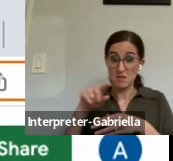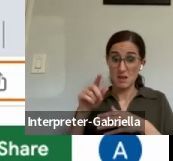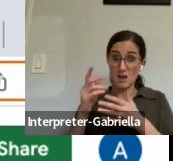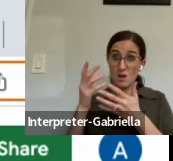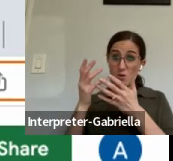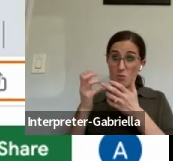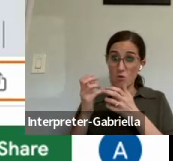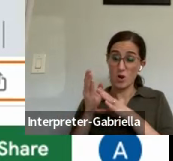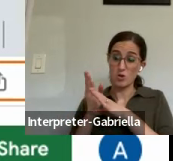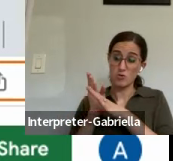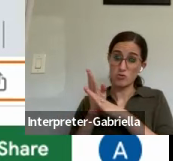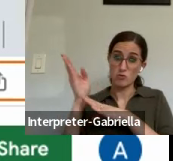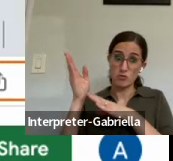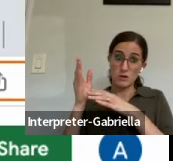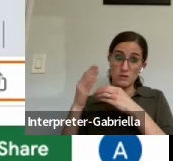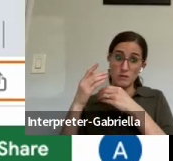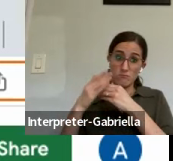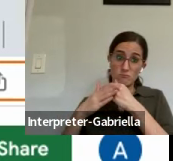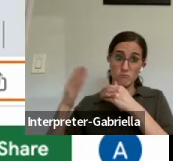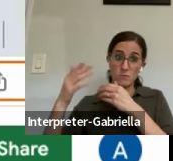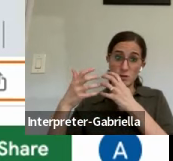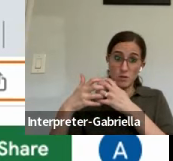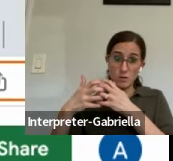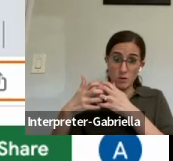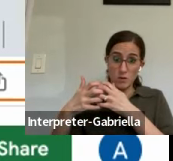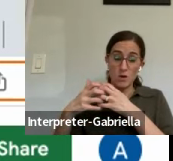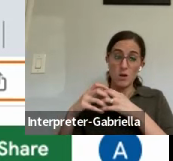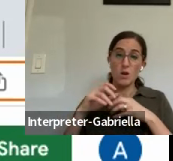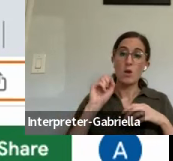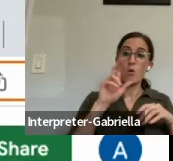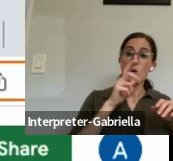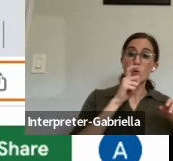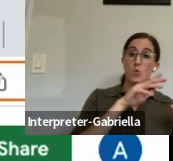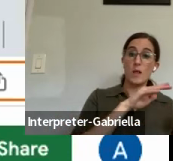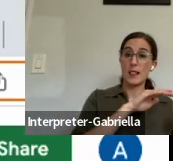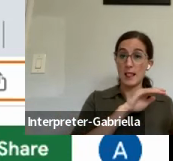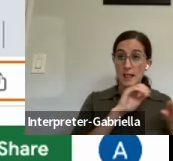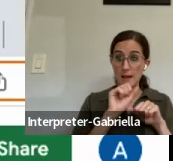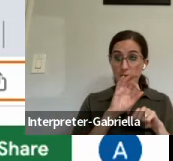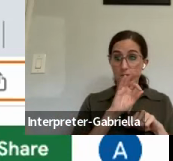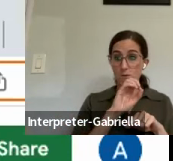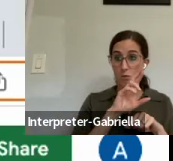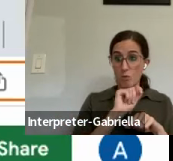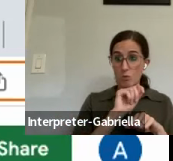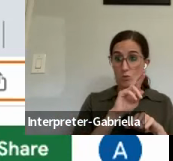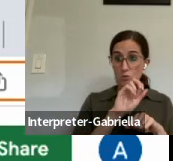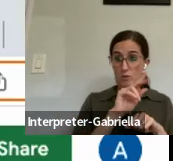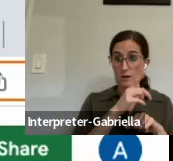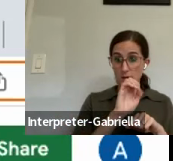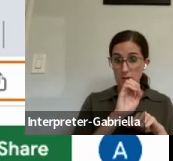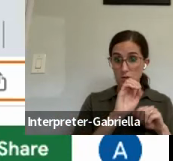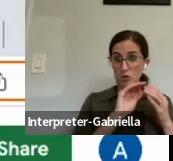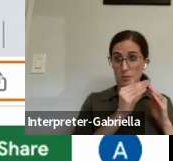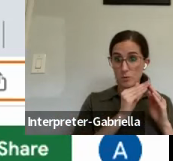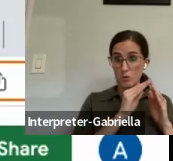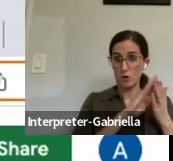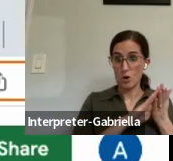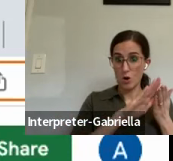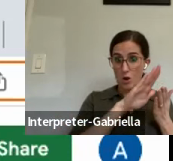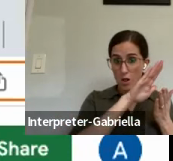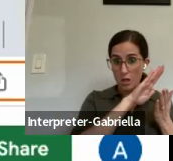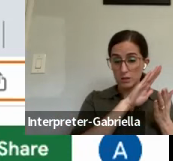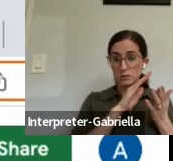or students coming out of our Center for Integrated Manufacturing at Front Range Community College. It would employ those individuals and